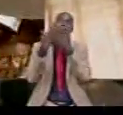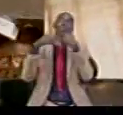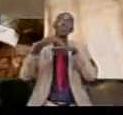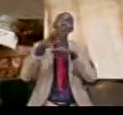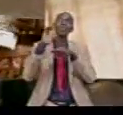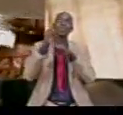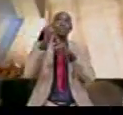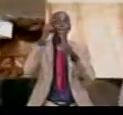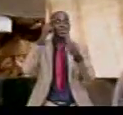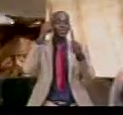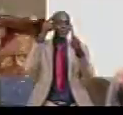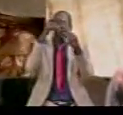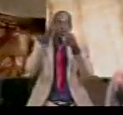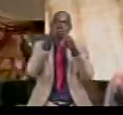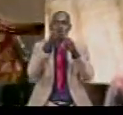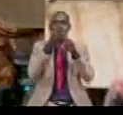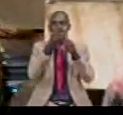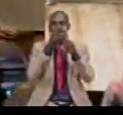Goal.